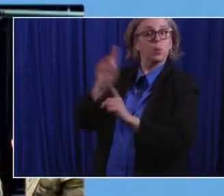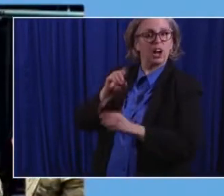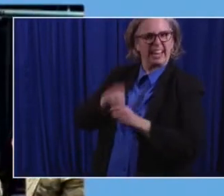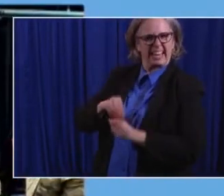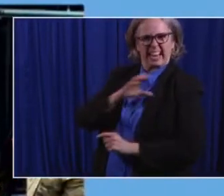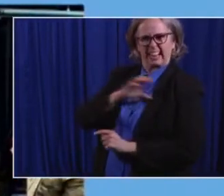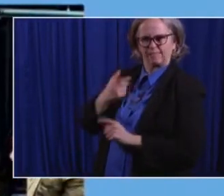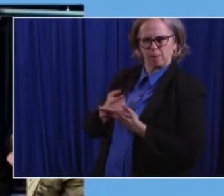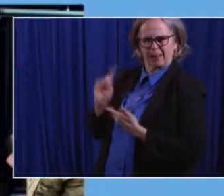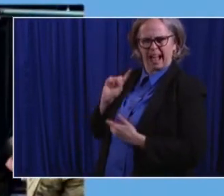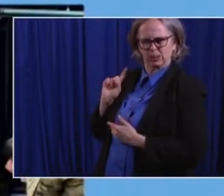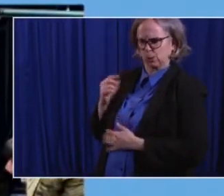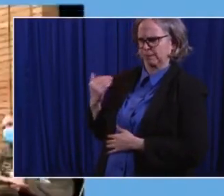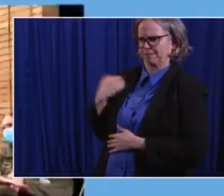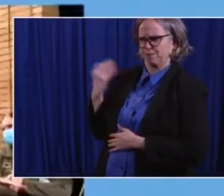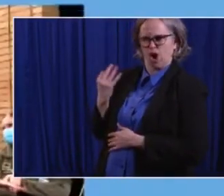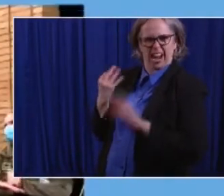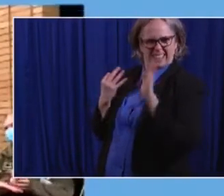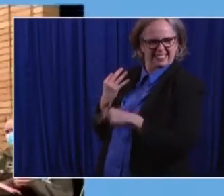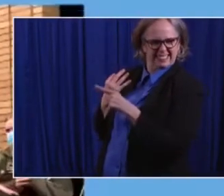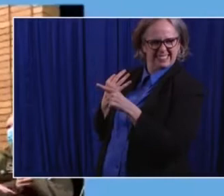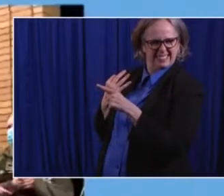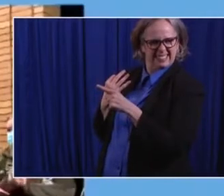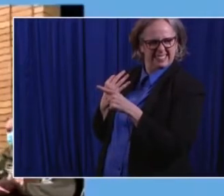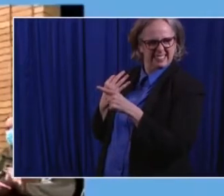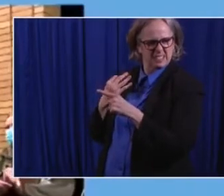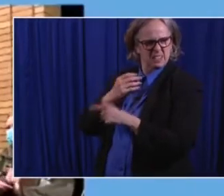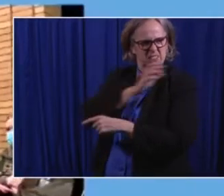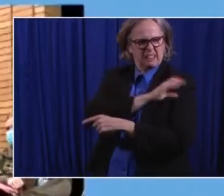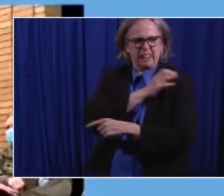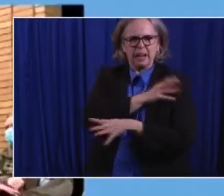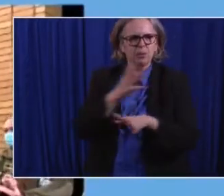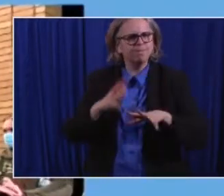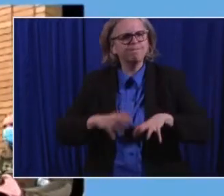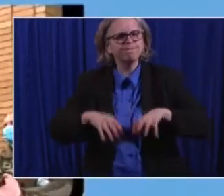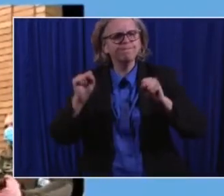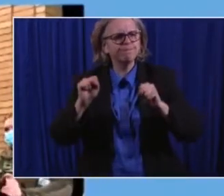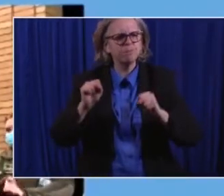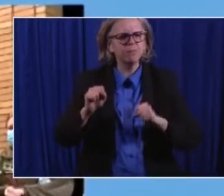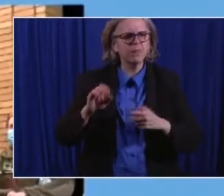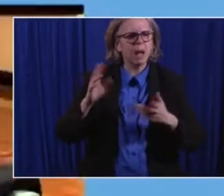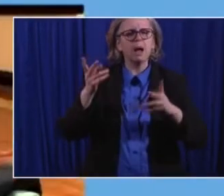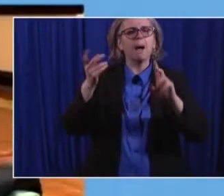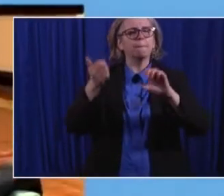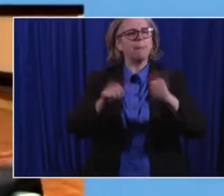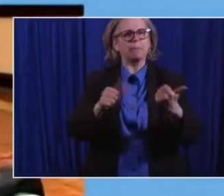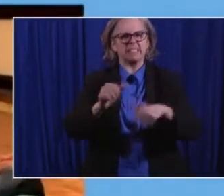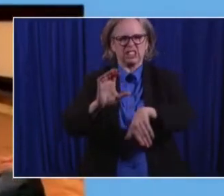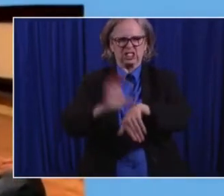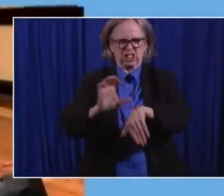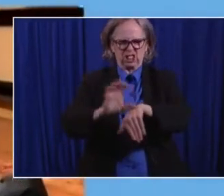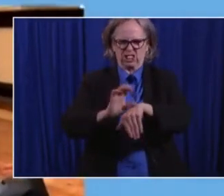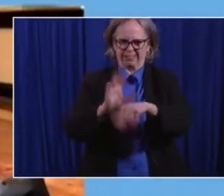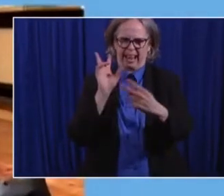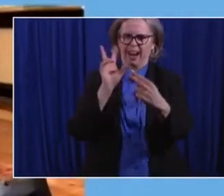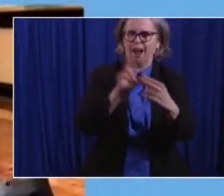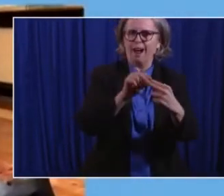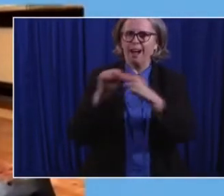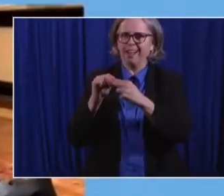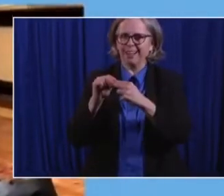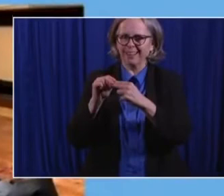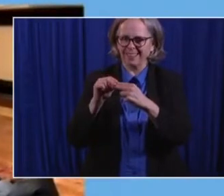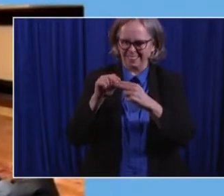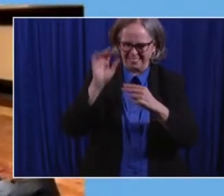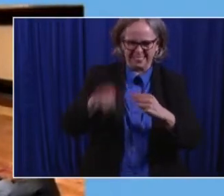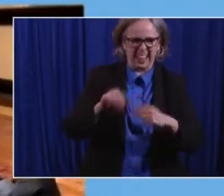Friday, February 19th, a clinic was held at Elizabeth Baptist Church. The clinic was hosted by Circle Health Services with help from the Ohio National